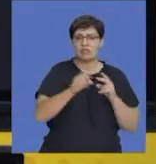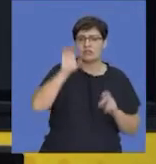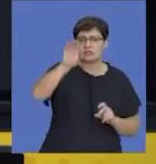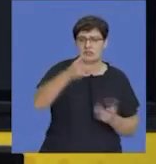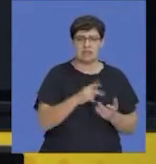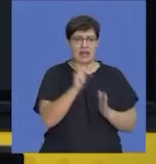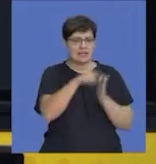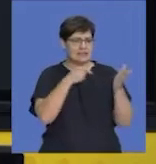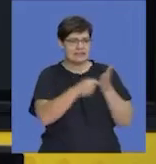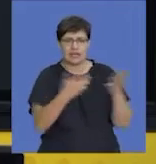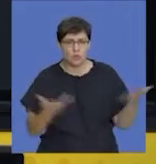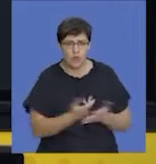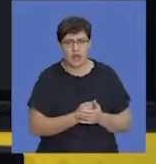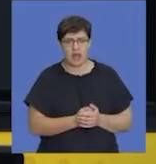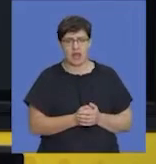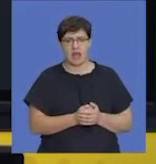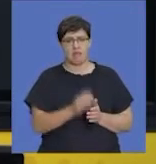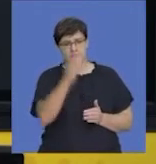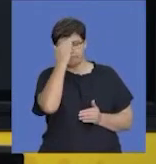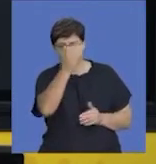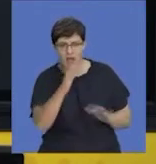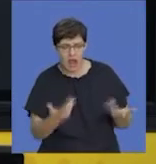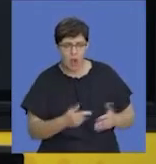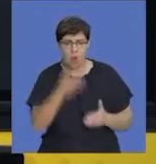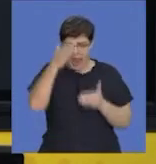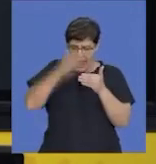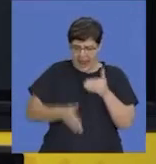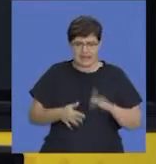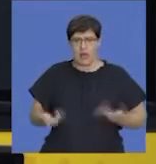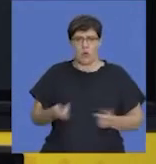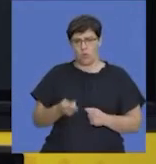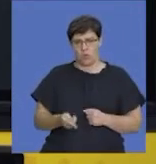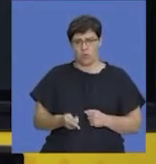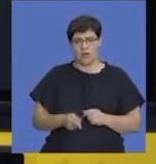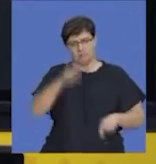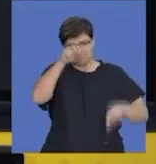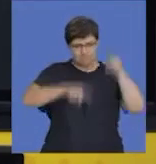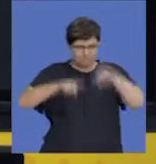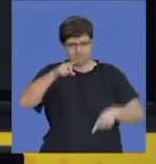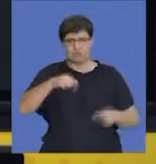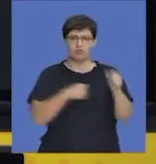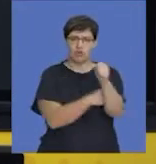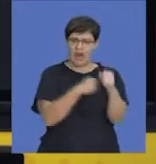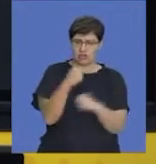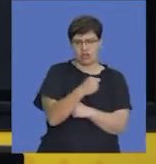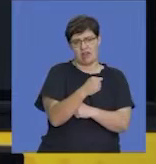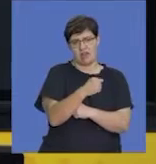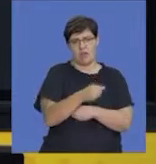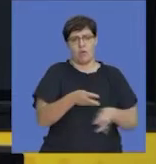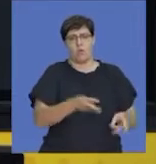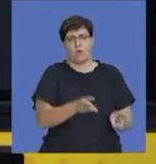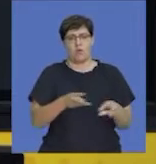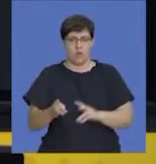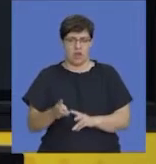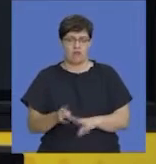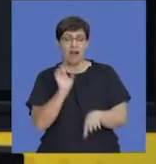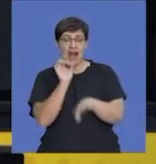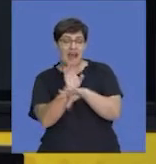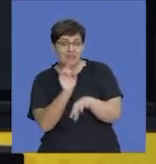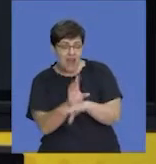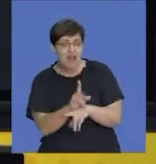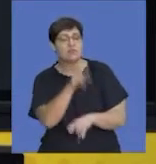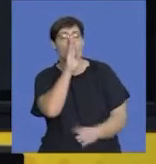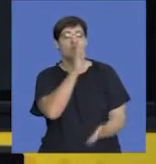goes, what is the salutation, how it should end, and a whole range of techniques and structural advice for you